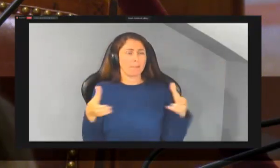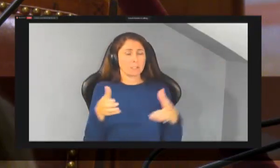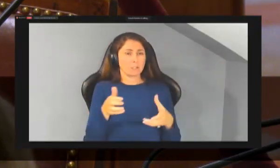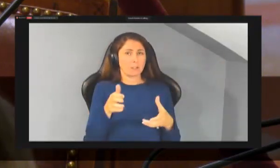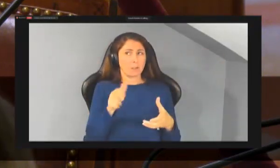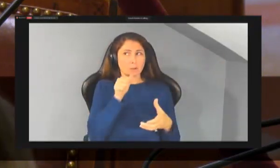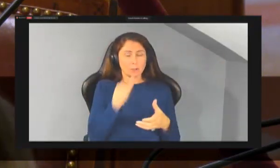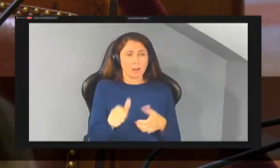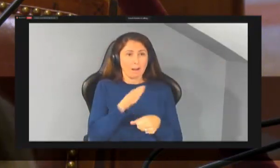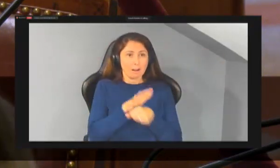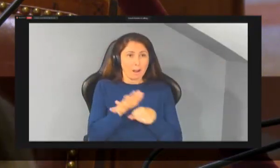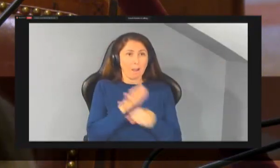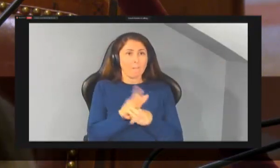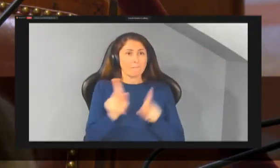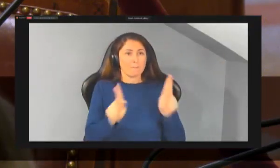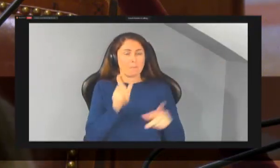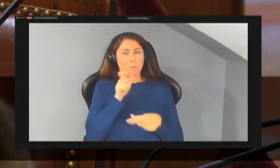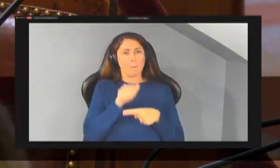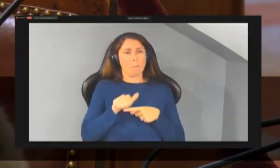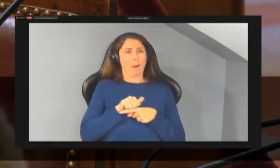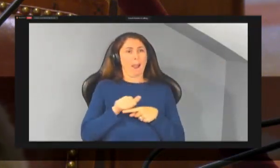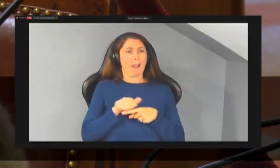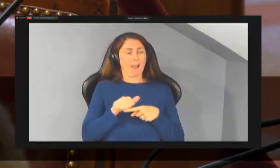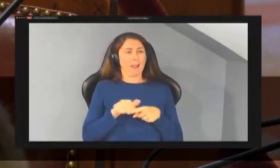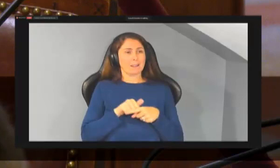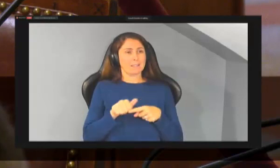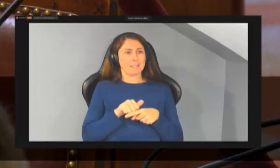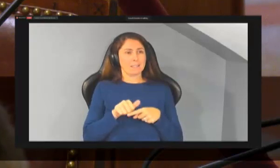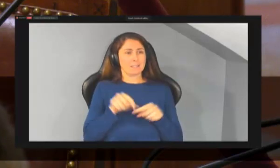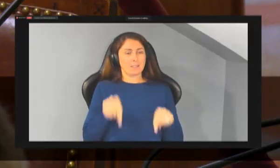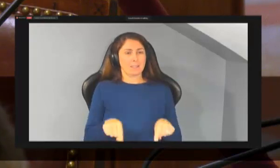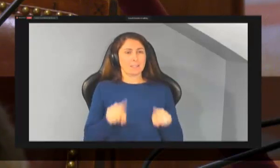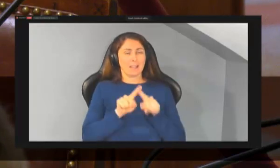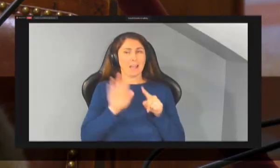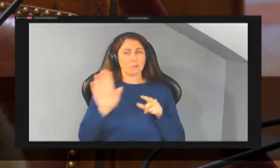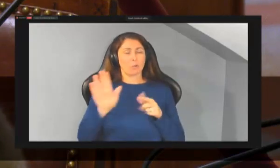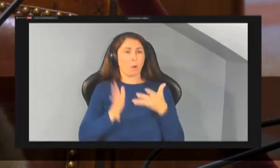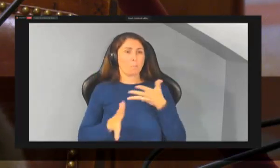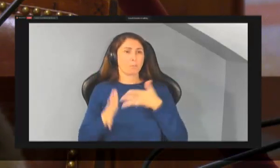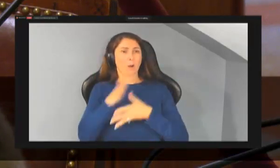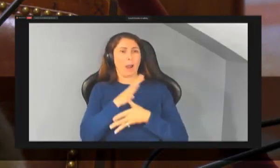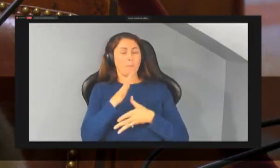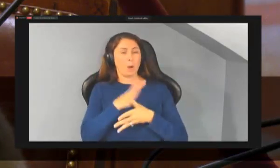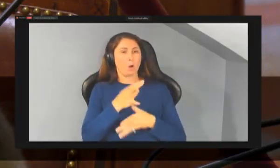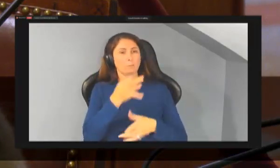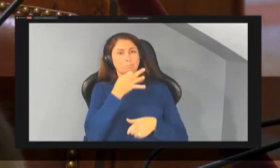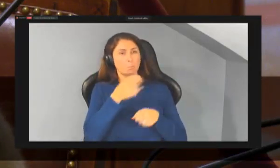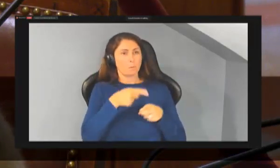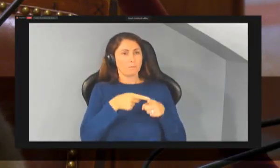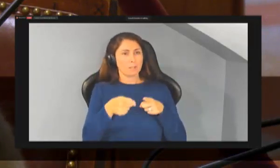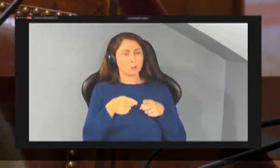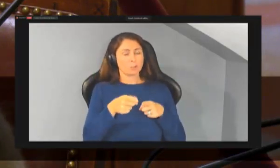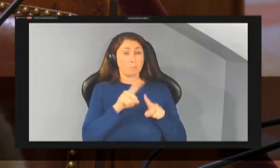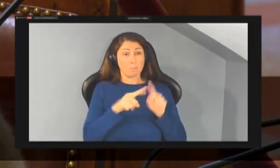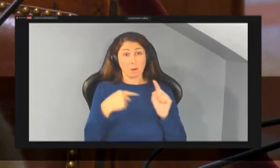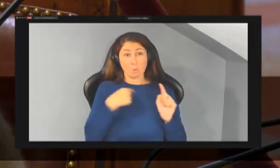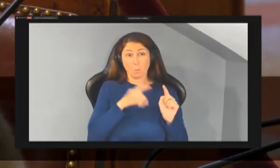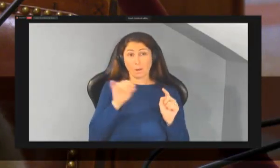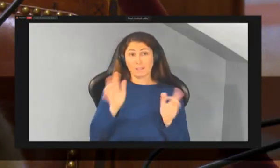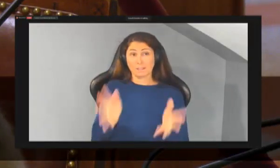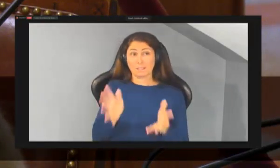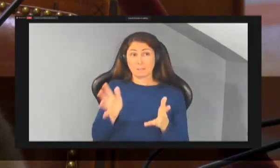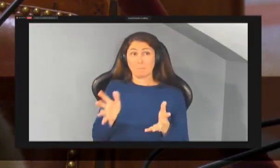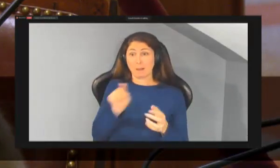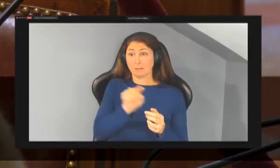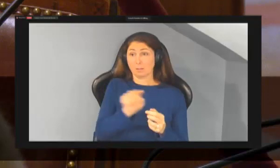enough people who practice this as their, you know, primary profession. But we did speak to the foremost ones who have